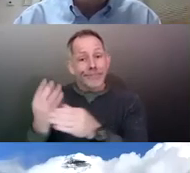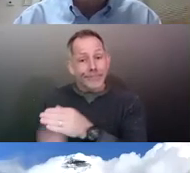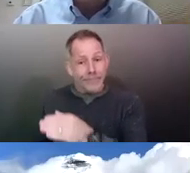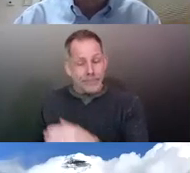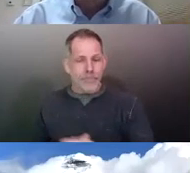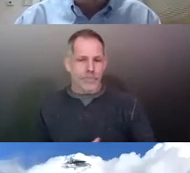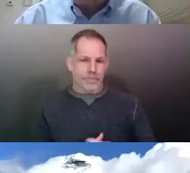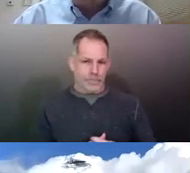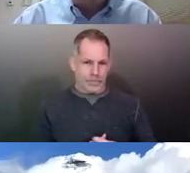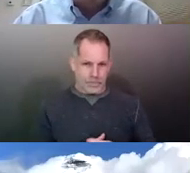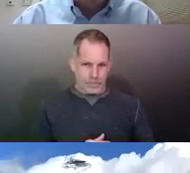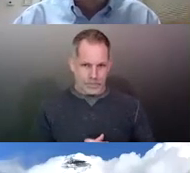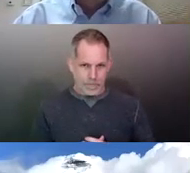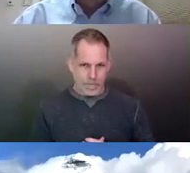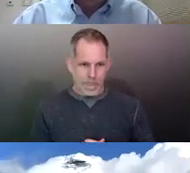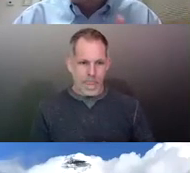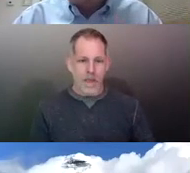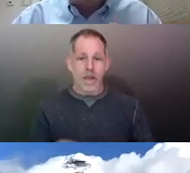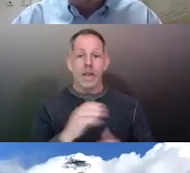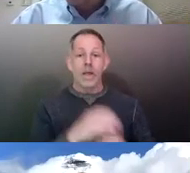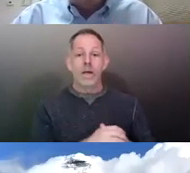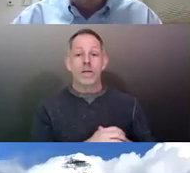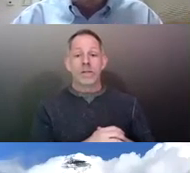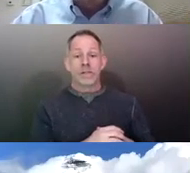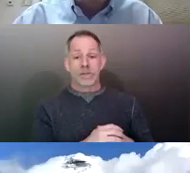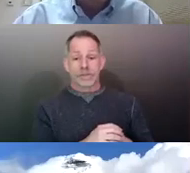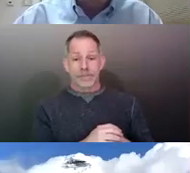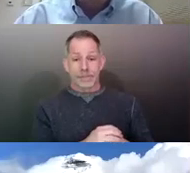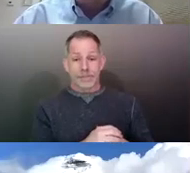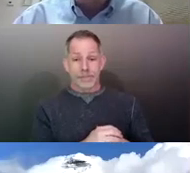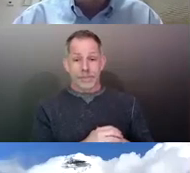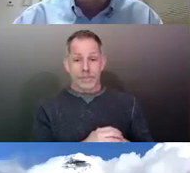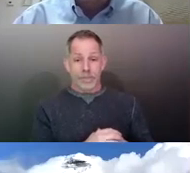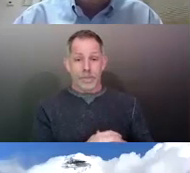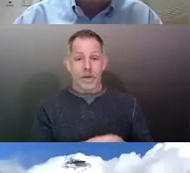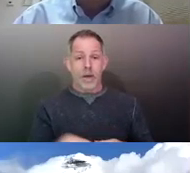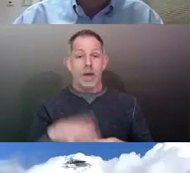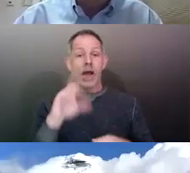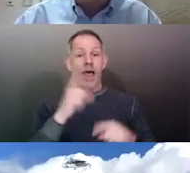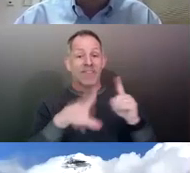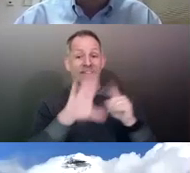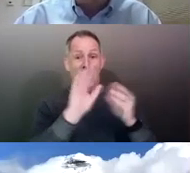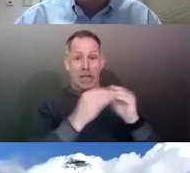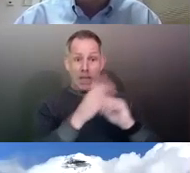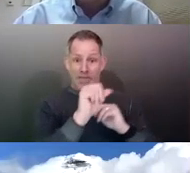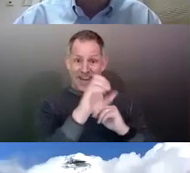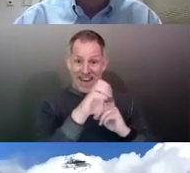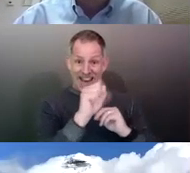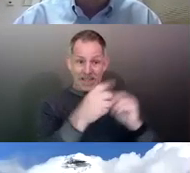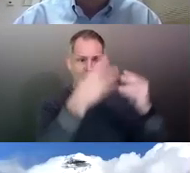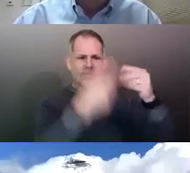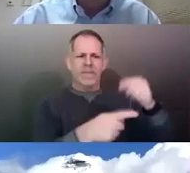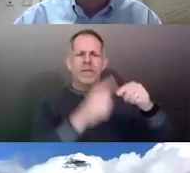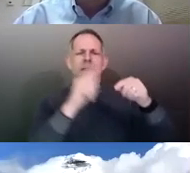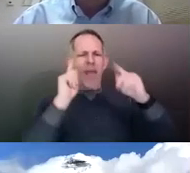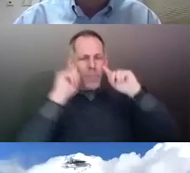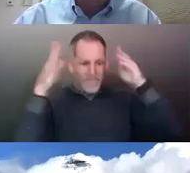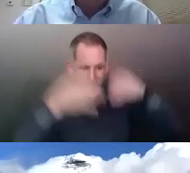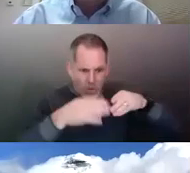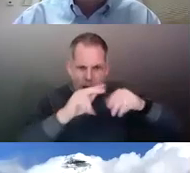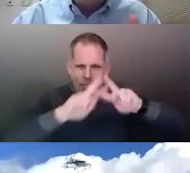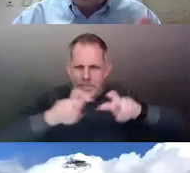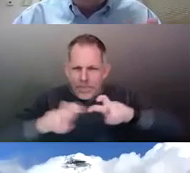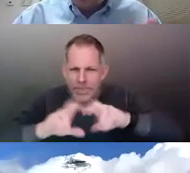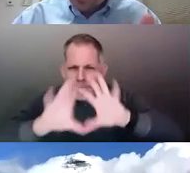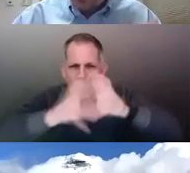we see different numbers of cases. And then when we divide by the population for that group, we get the rate for that group that I've already shared with